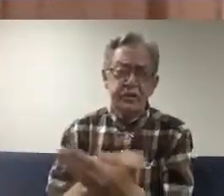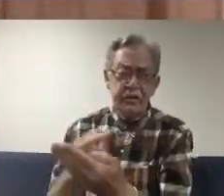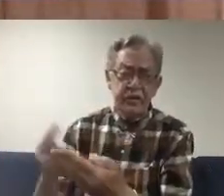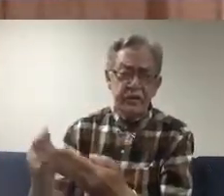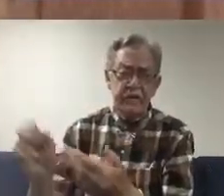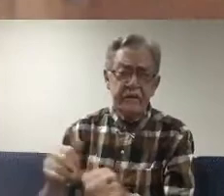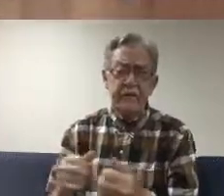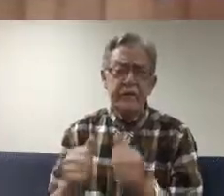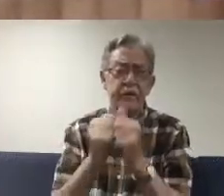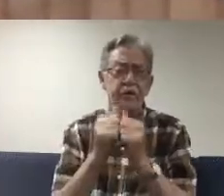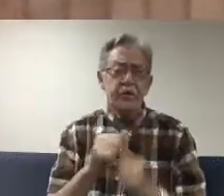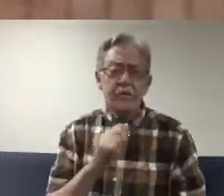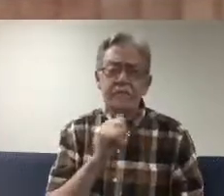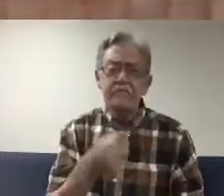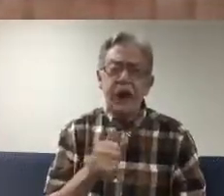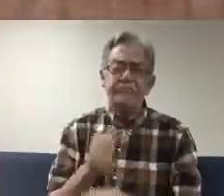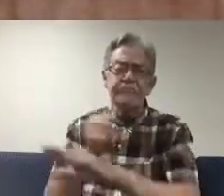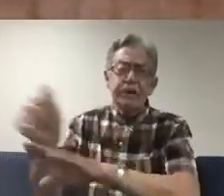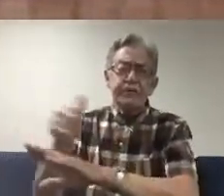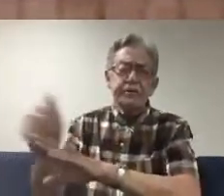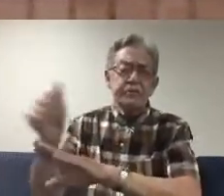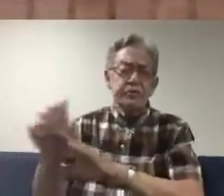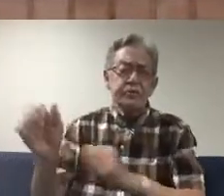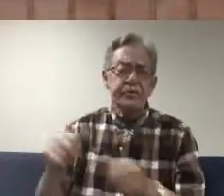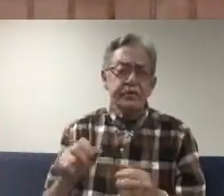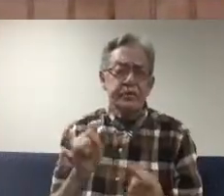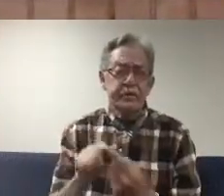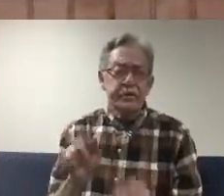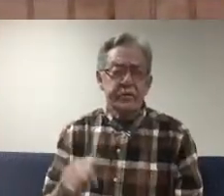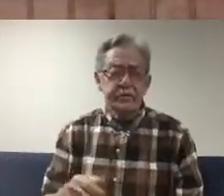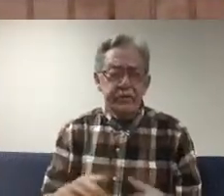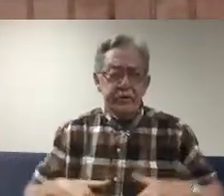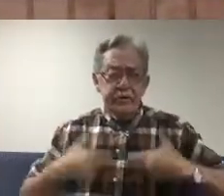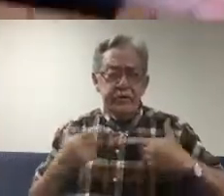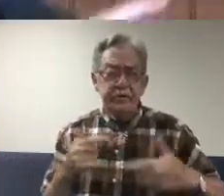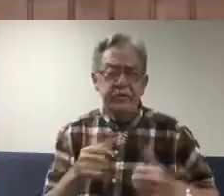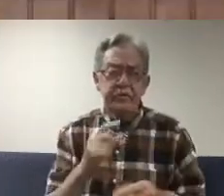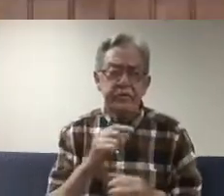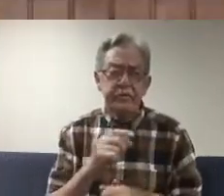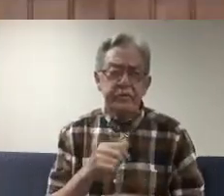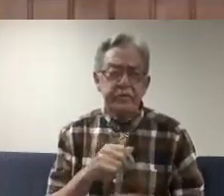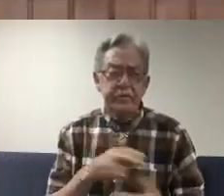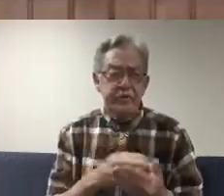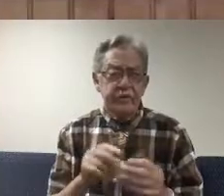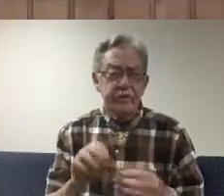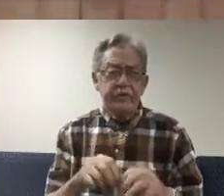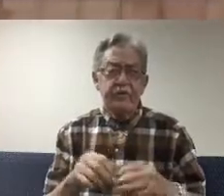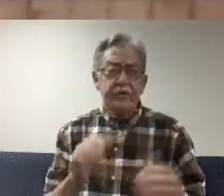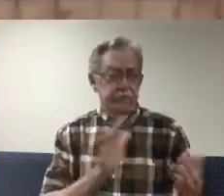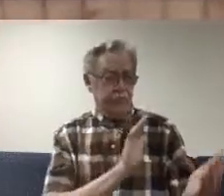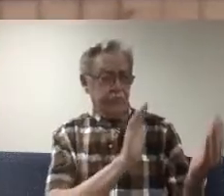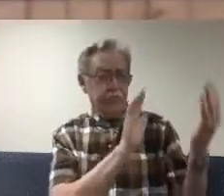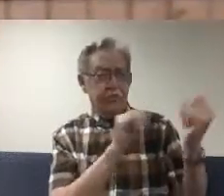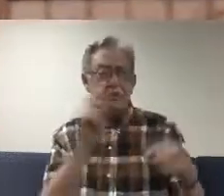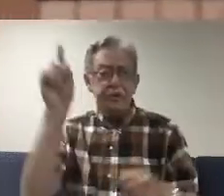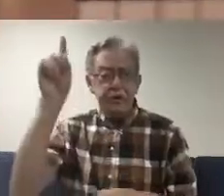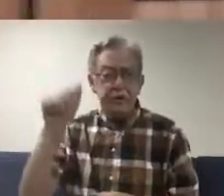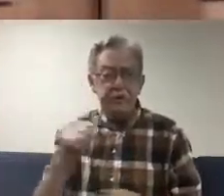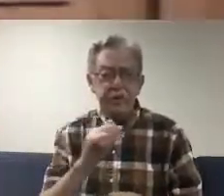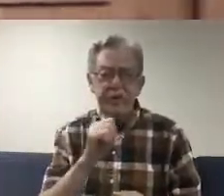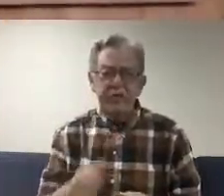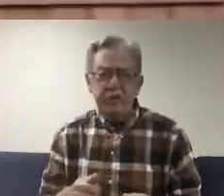homosexuality, man, we're really against that. You know, maybe greed, well, we're really against that, but, you know, gossip's not a big deal. I'm okay with that. You know,